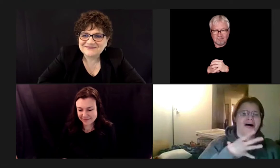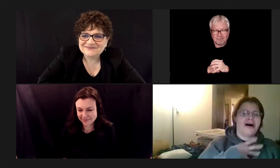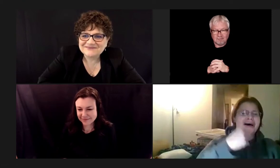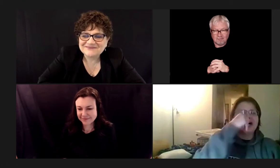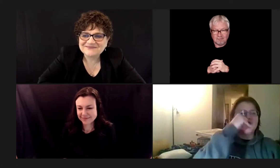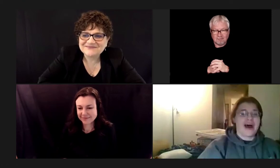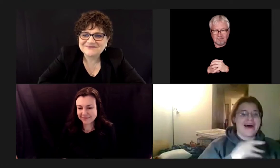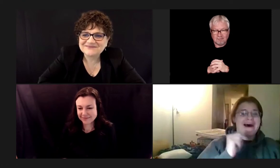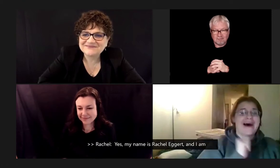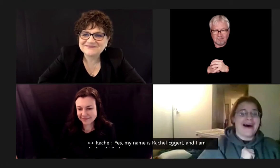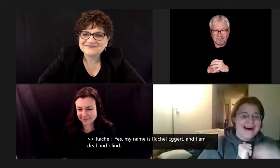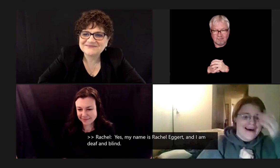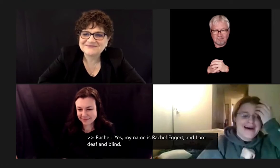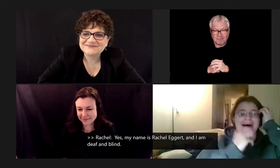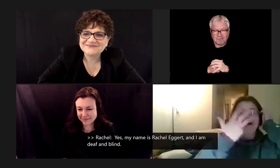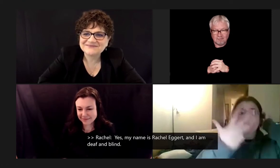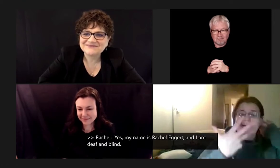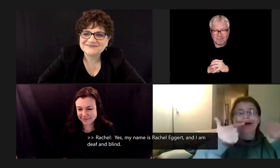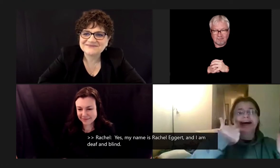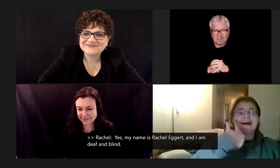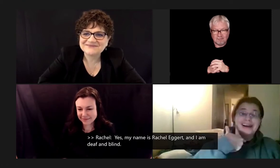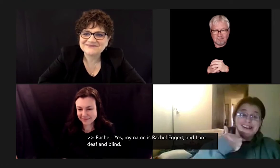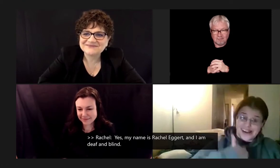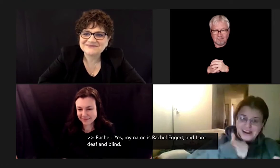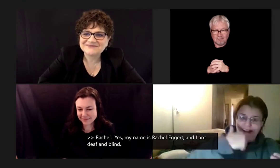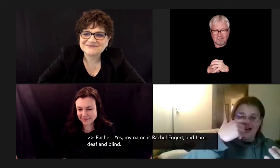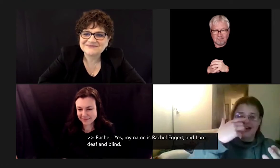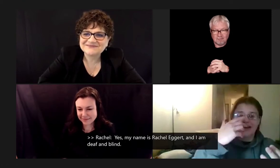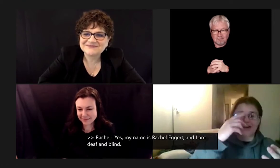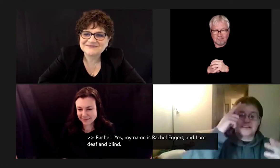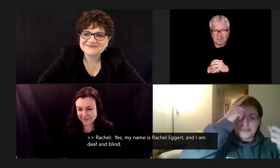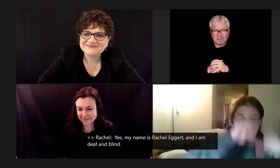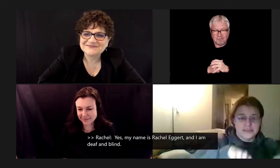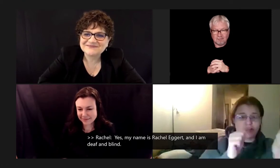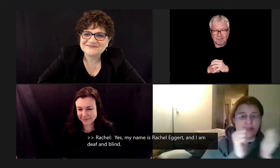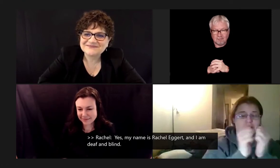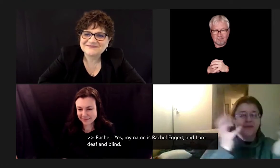I am wearing a green hoodie and I have brown hair.